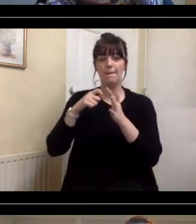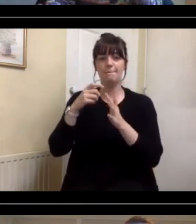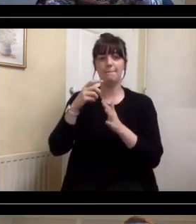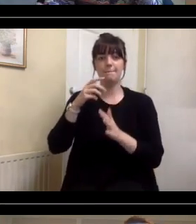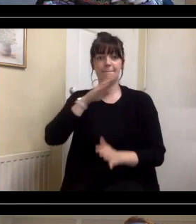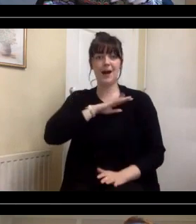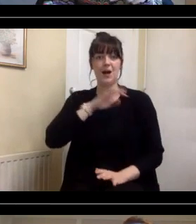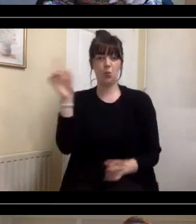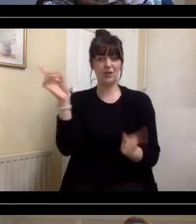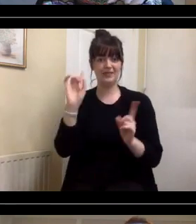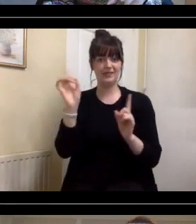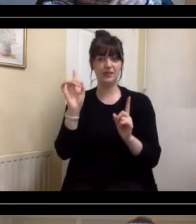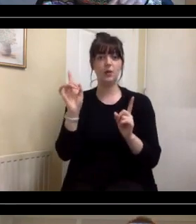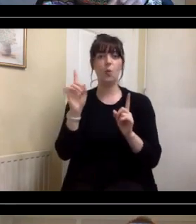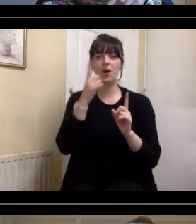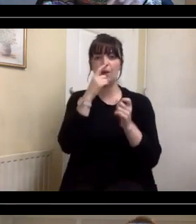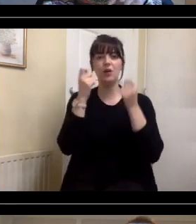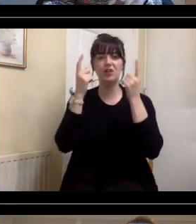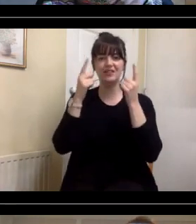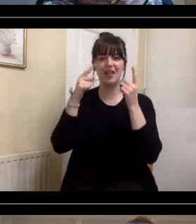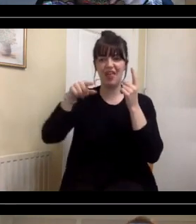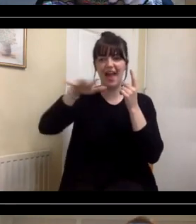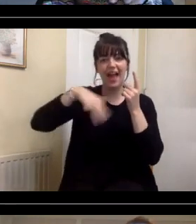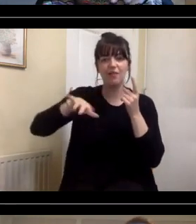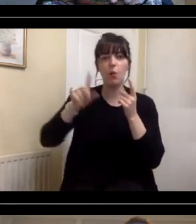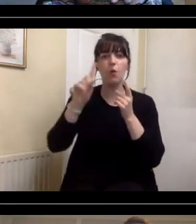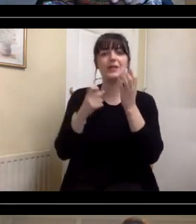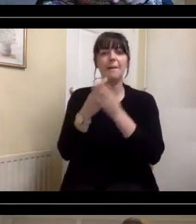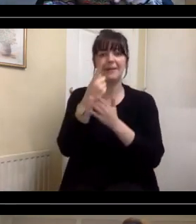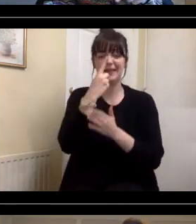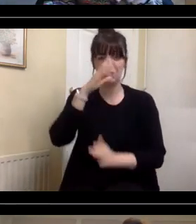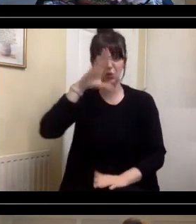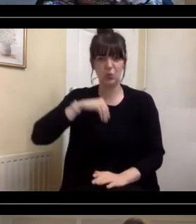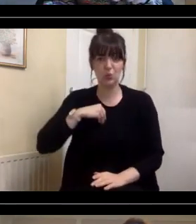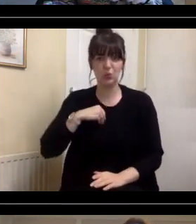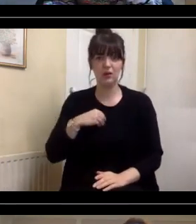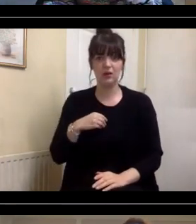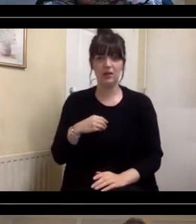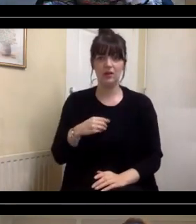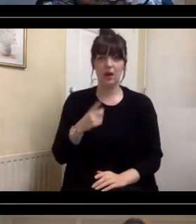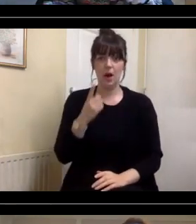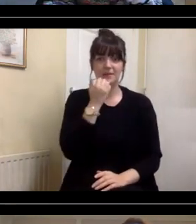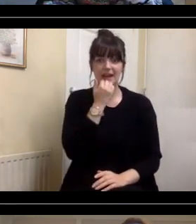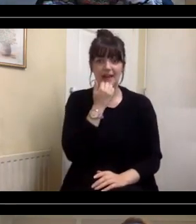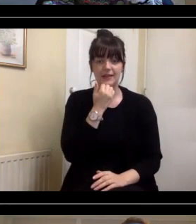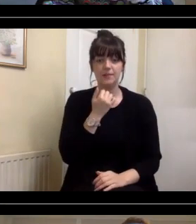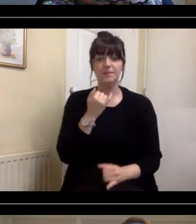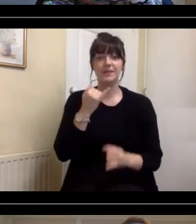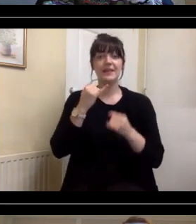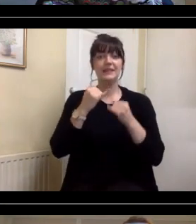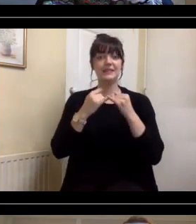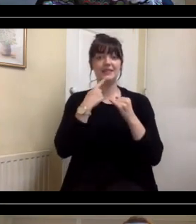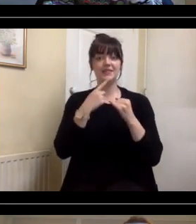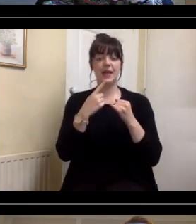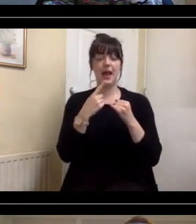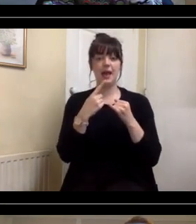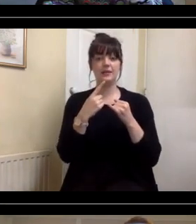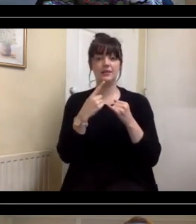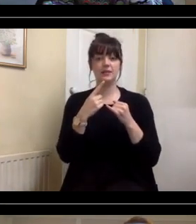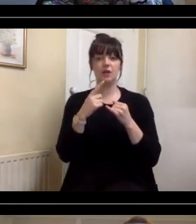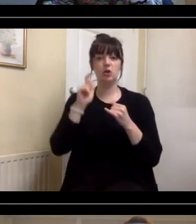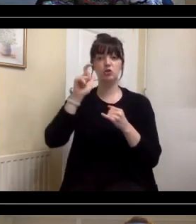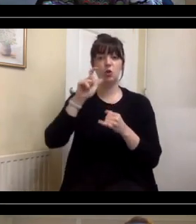understand about our plans for that area? Do you know anything about that area, Steve? Yeah, sure. Chalk Park